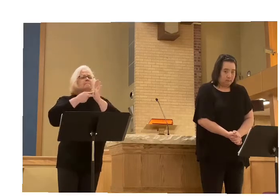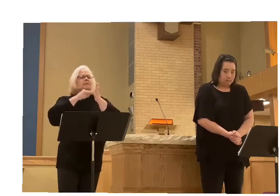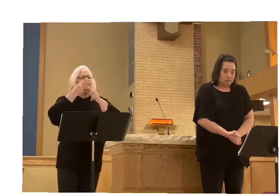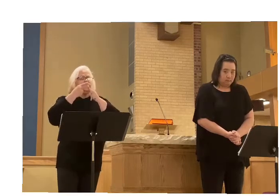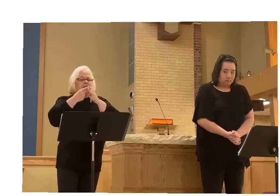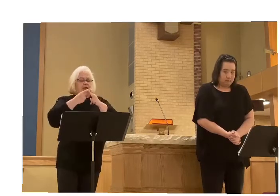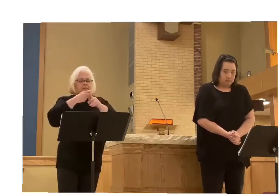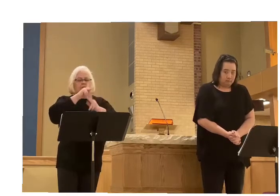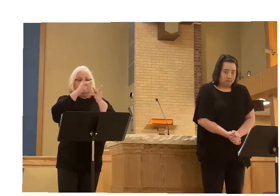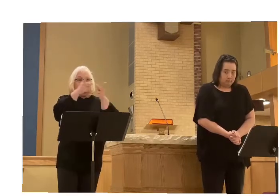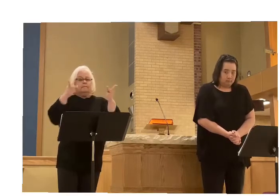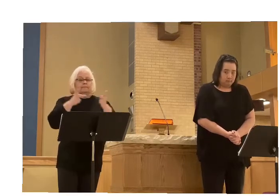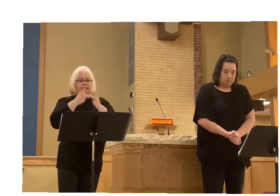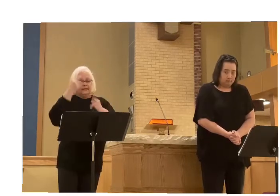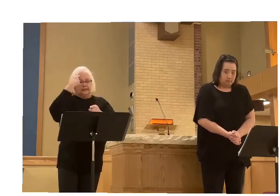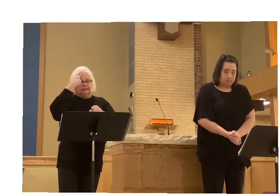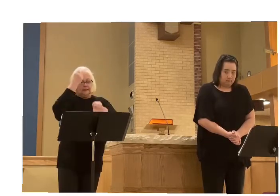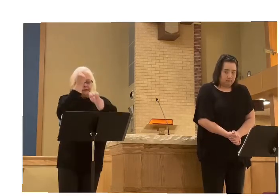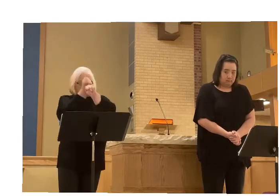skull.